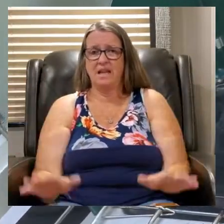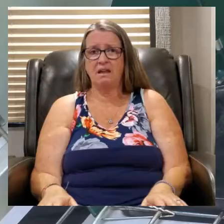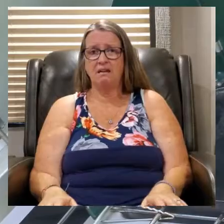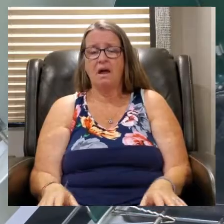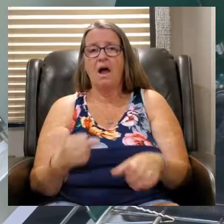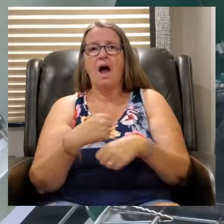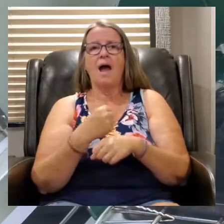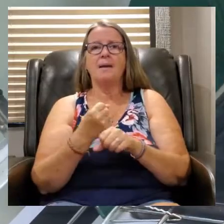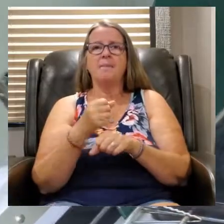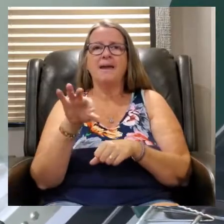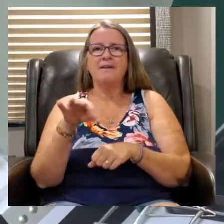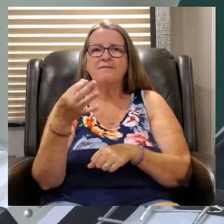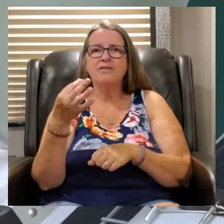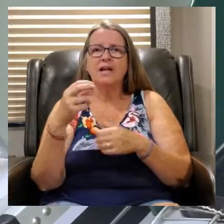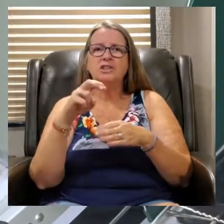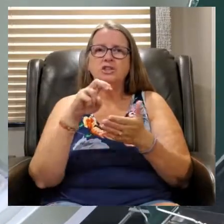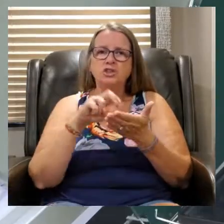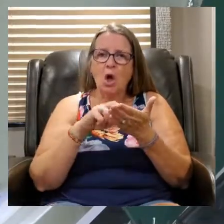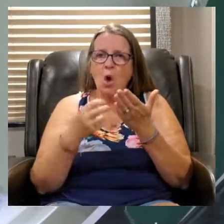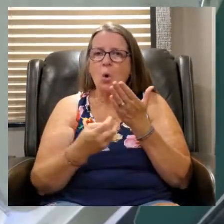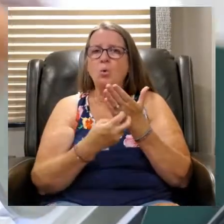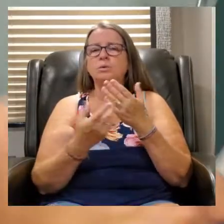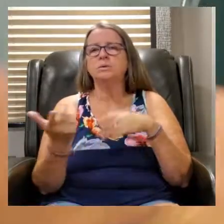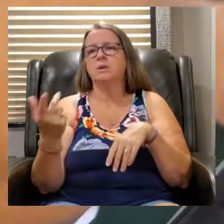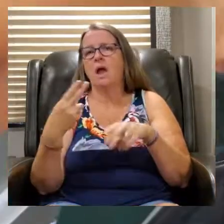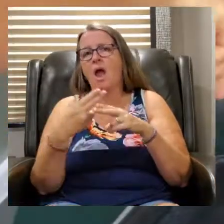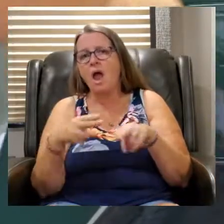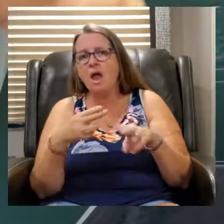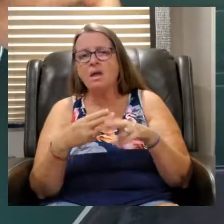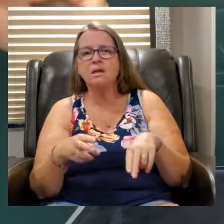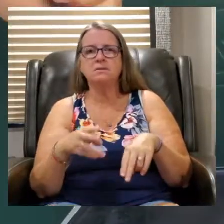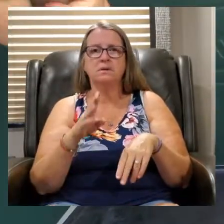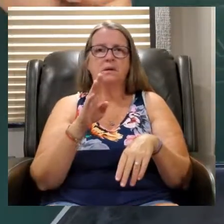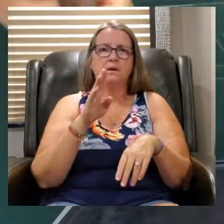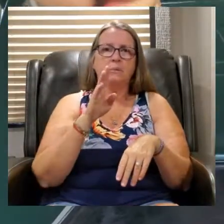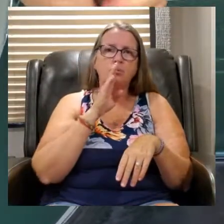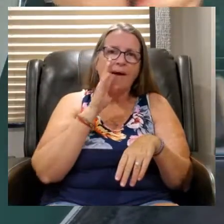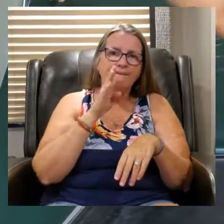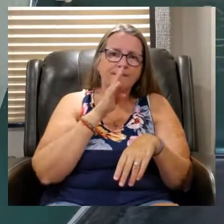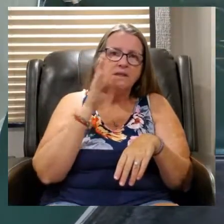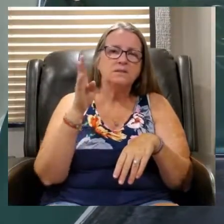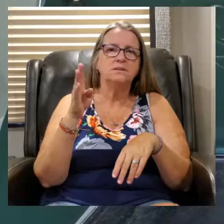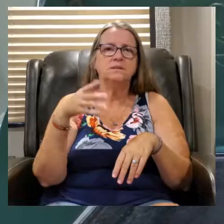that's it. I make French toast out here. I'll make eggs, cook breakfast,